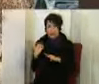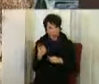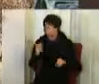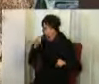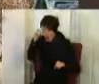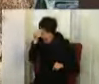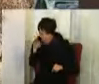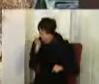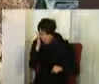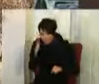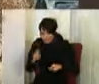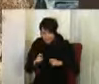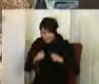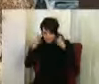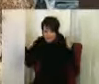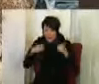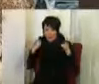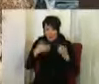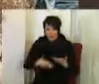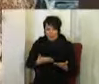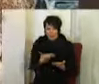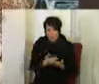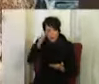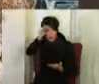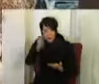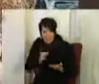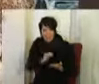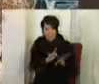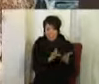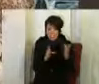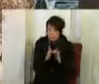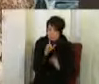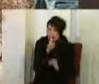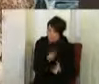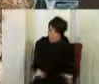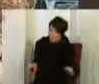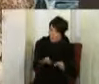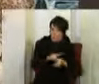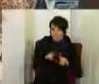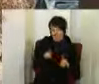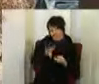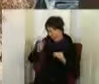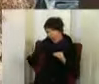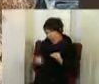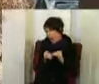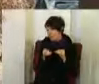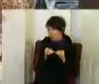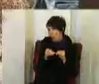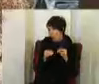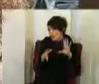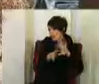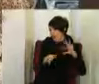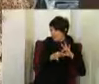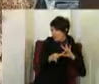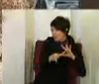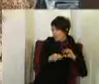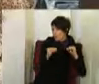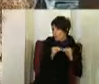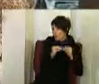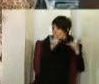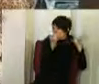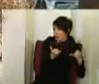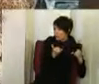Mary and Joseph and Jesus in the world. Of course, that we are going to be doing that, but it's a way for us to contextualize and to contemporize the